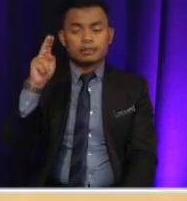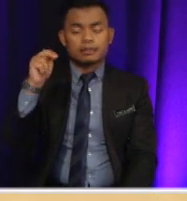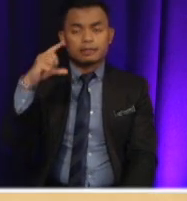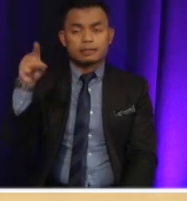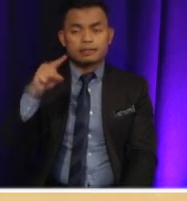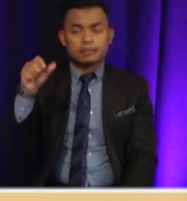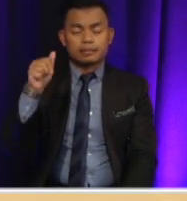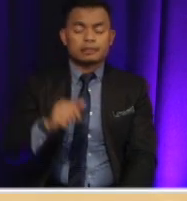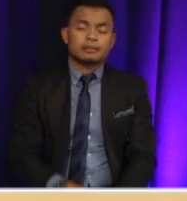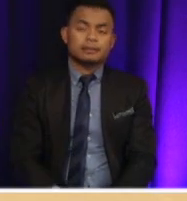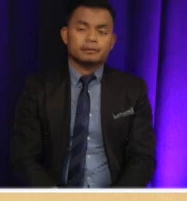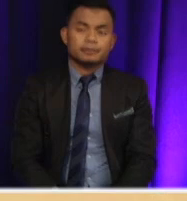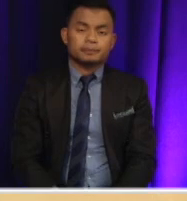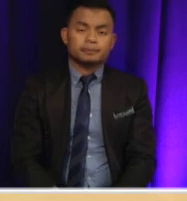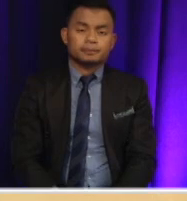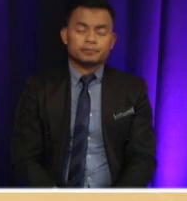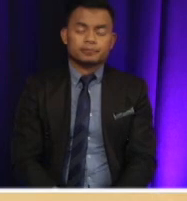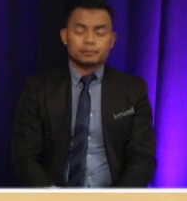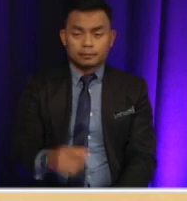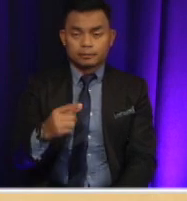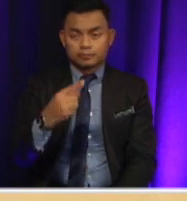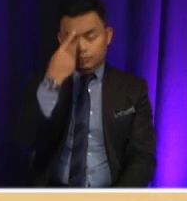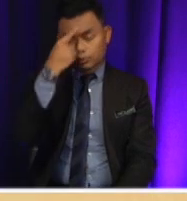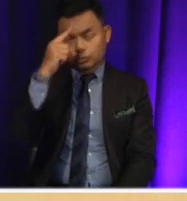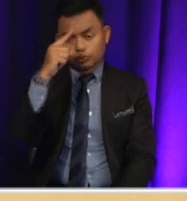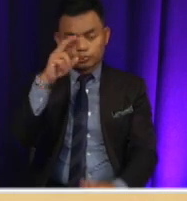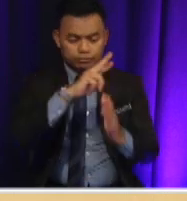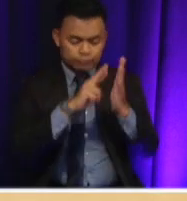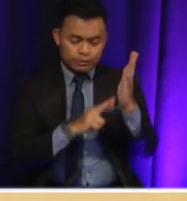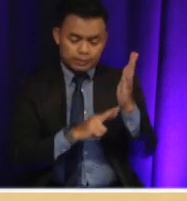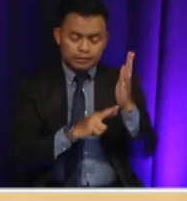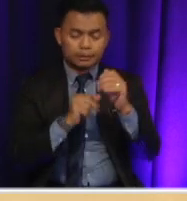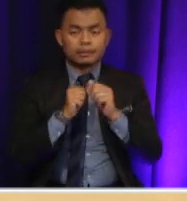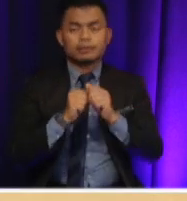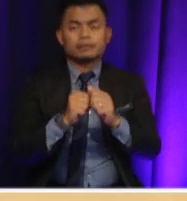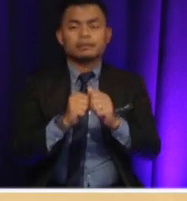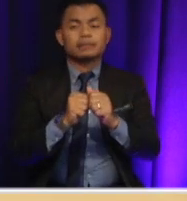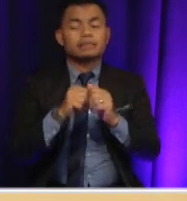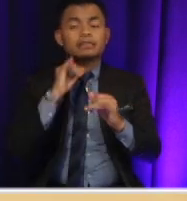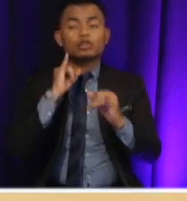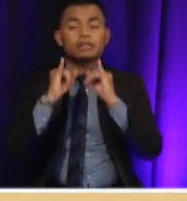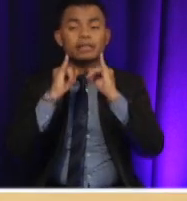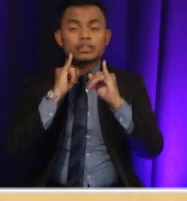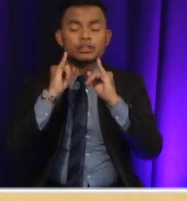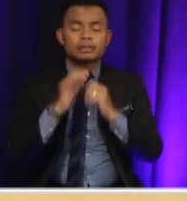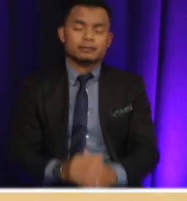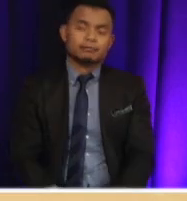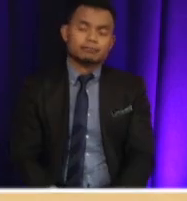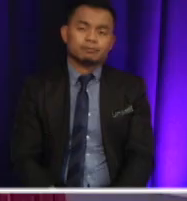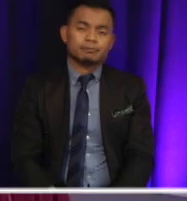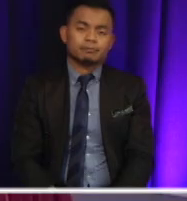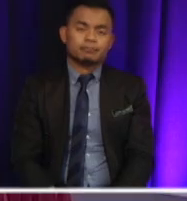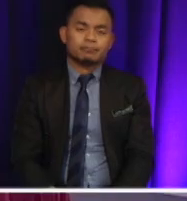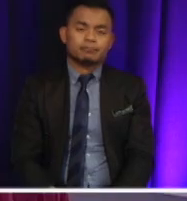we'll be able to recite it according to the intonation, etc., we need to